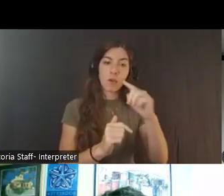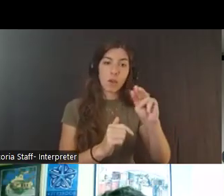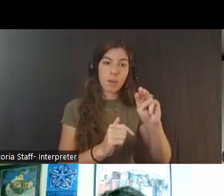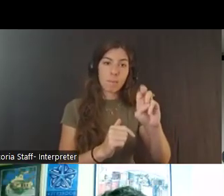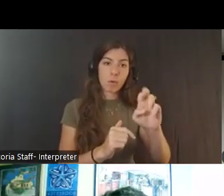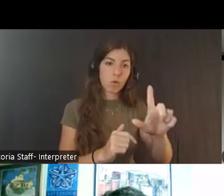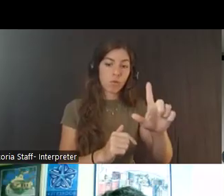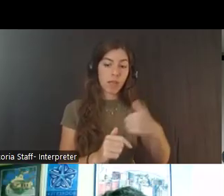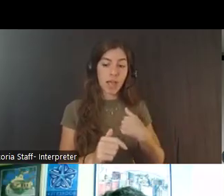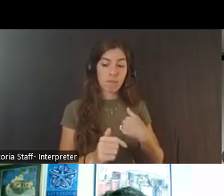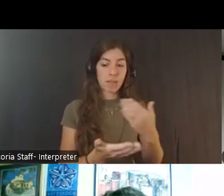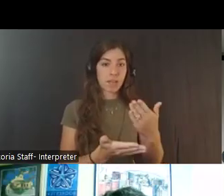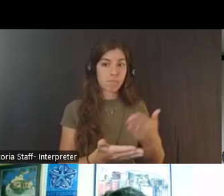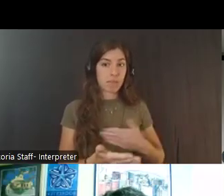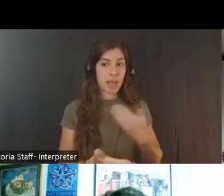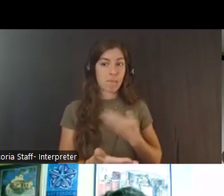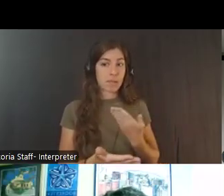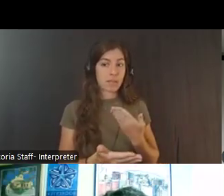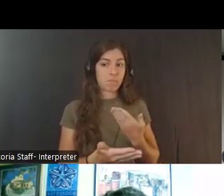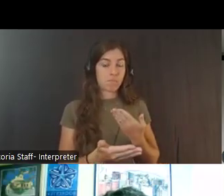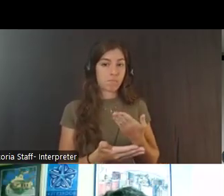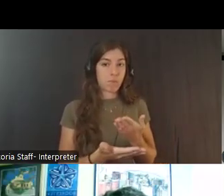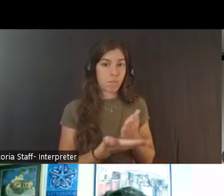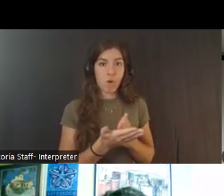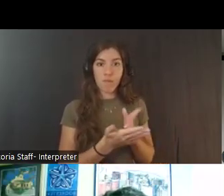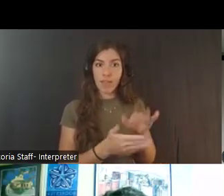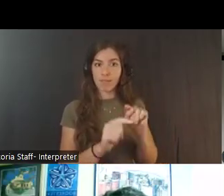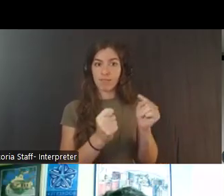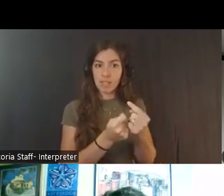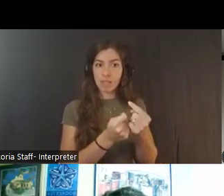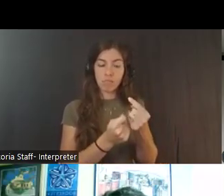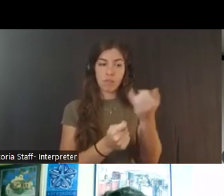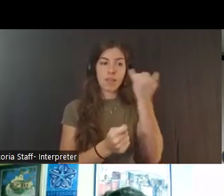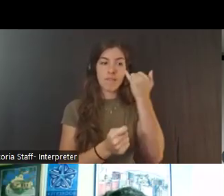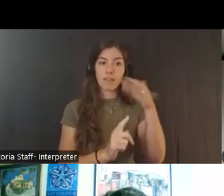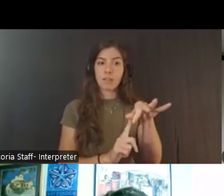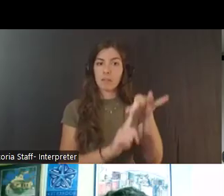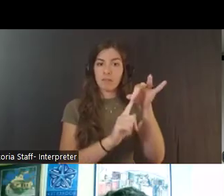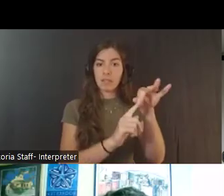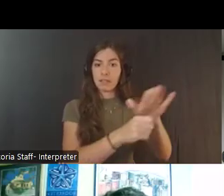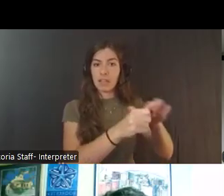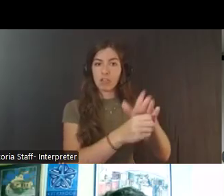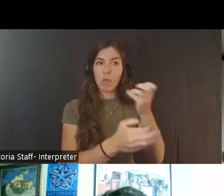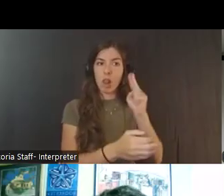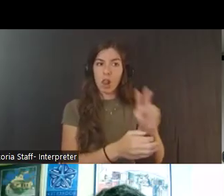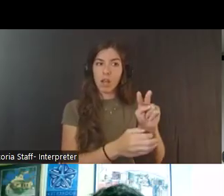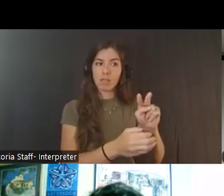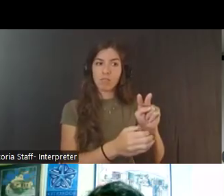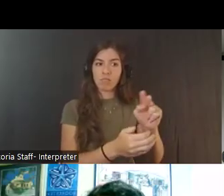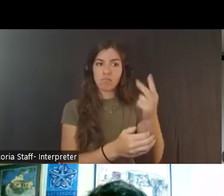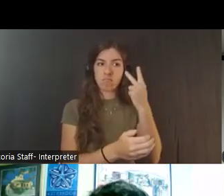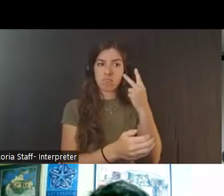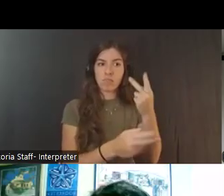be happy to play a role in that if there are specific sites that we want to look at for repairs of murals on city property. Just let me